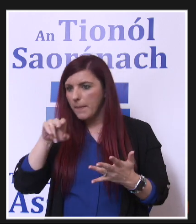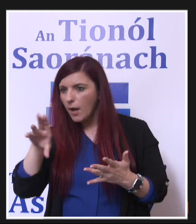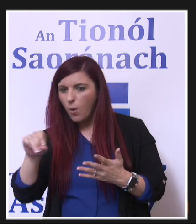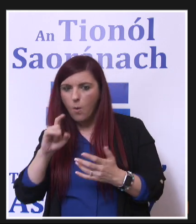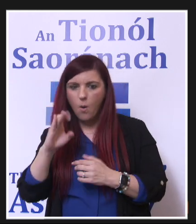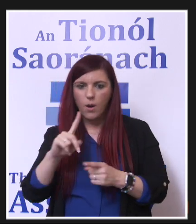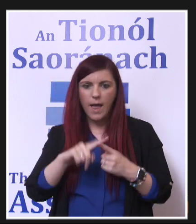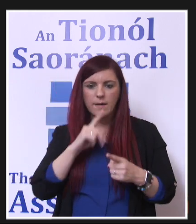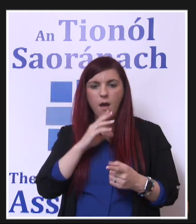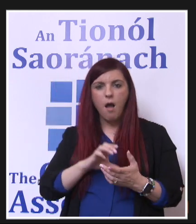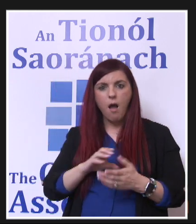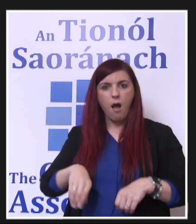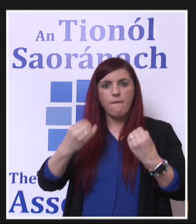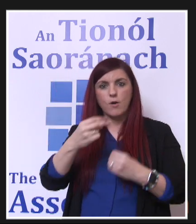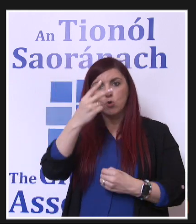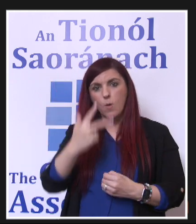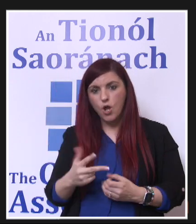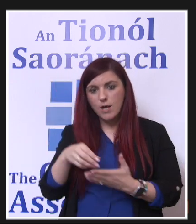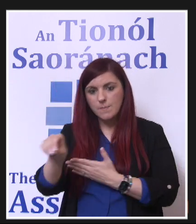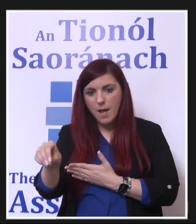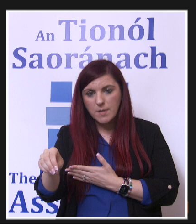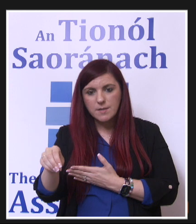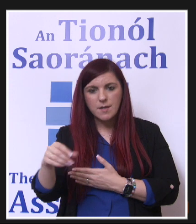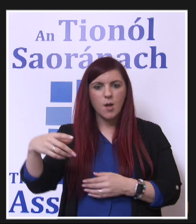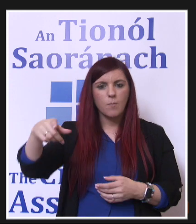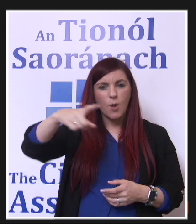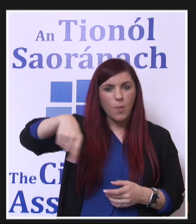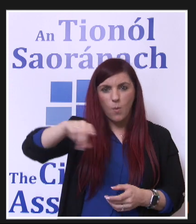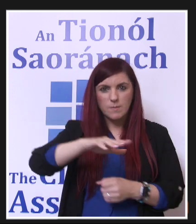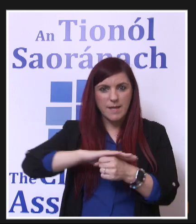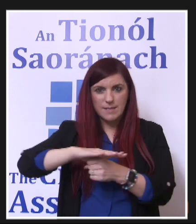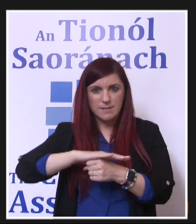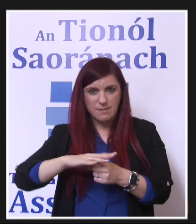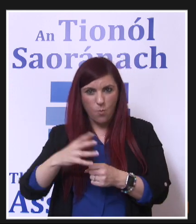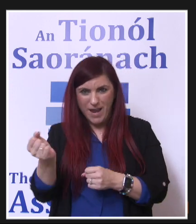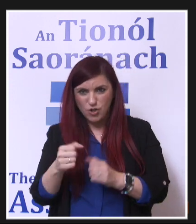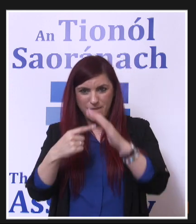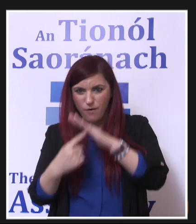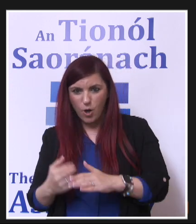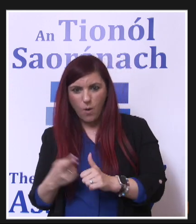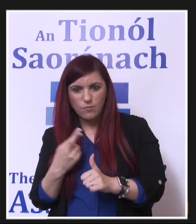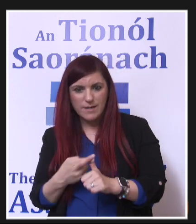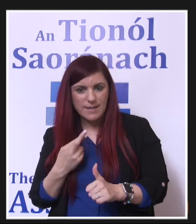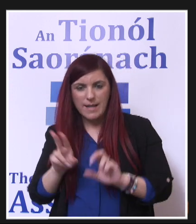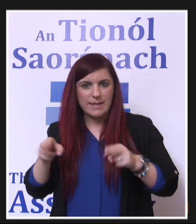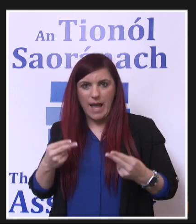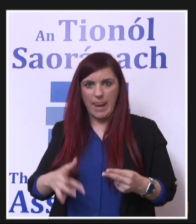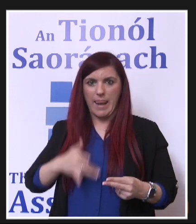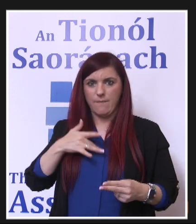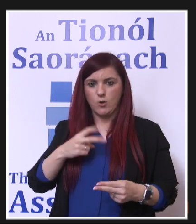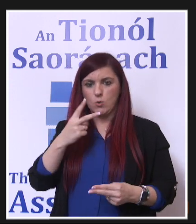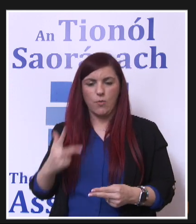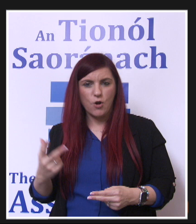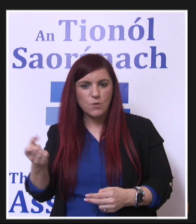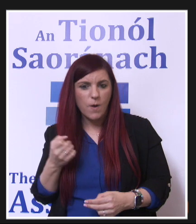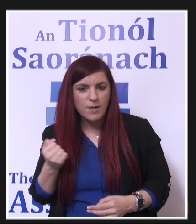2/3 furlough. The wages of people in those places, you can't live on 2/3 of their wages. So I said, well, we're just not having it. And I